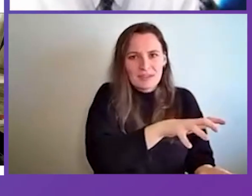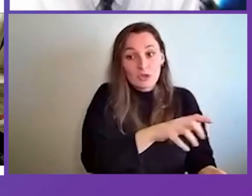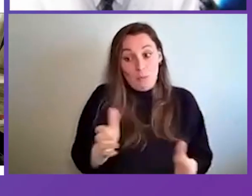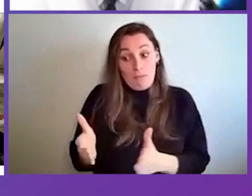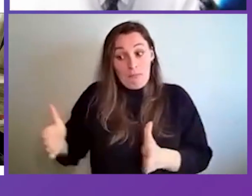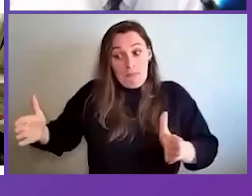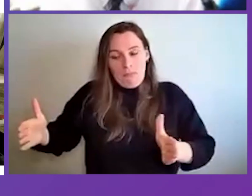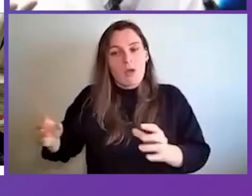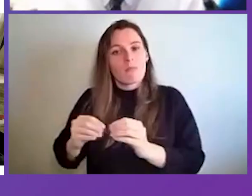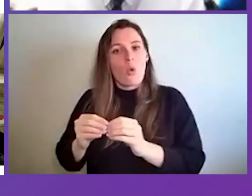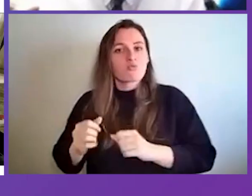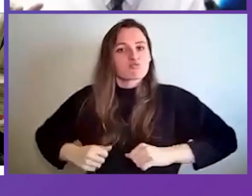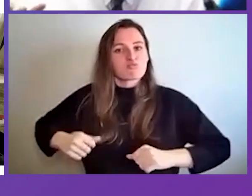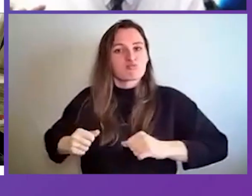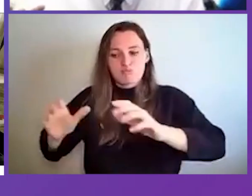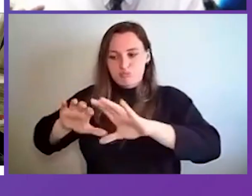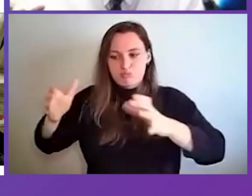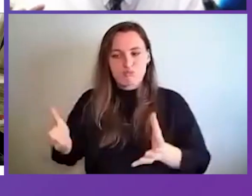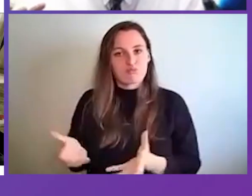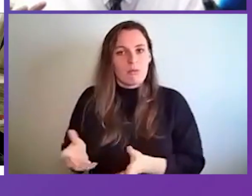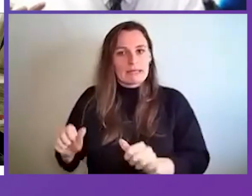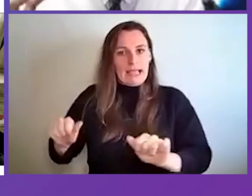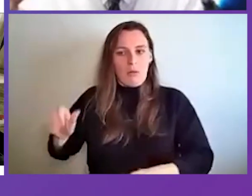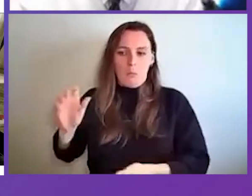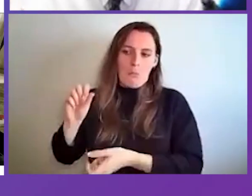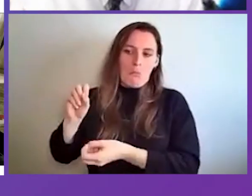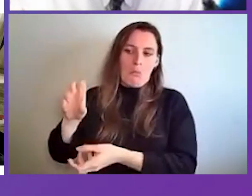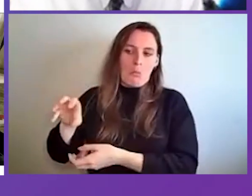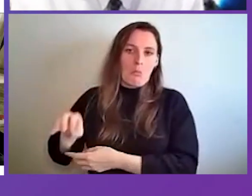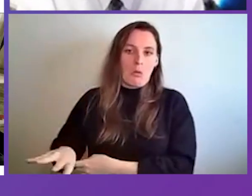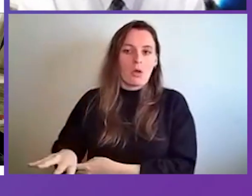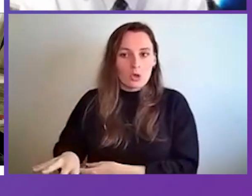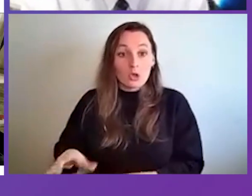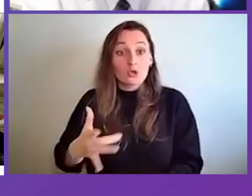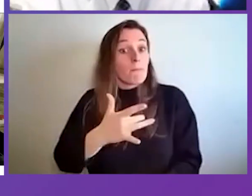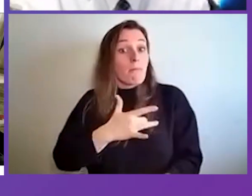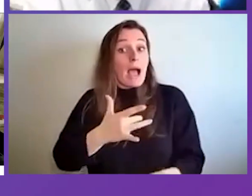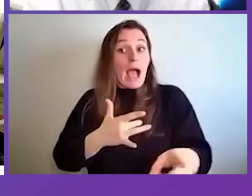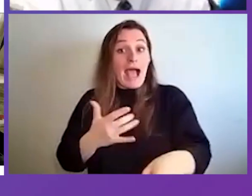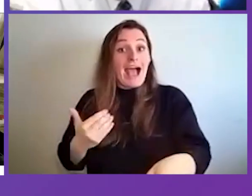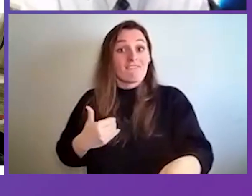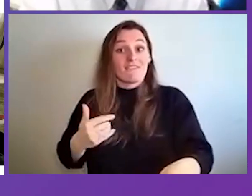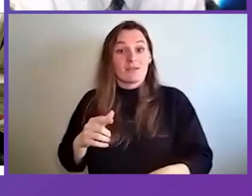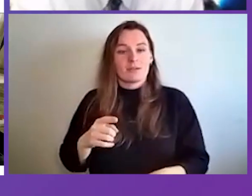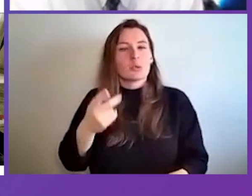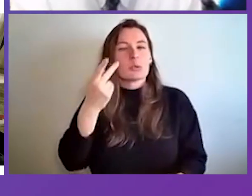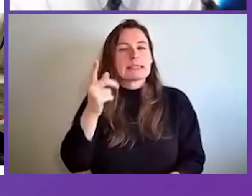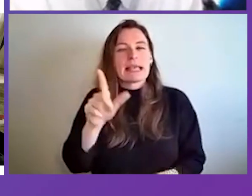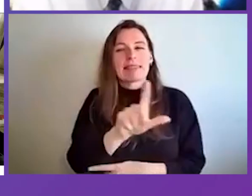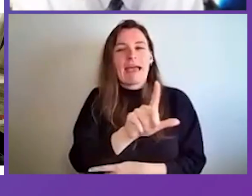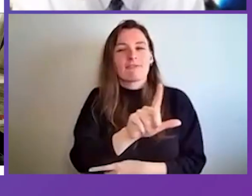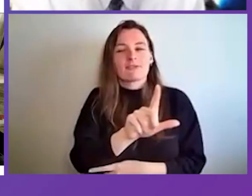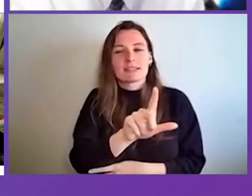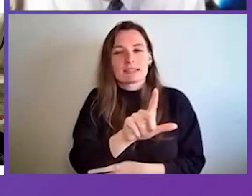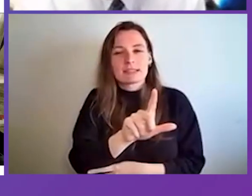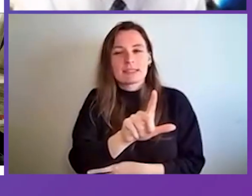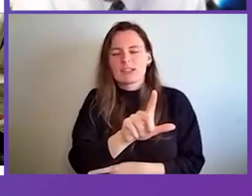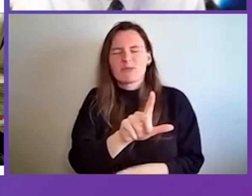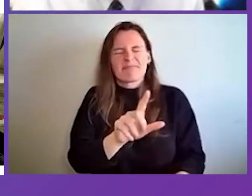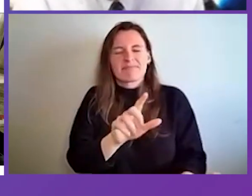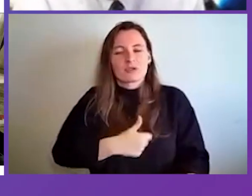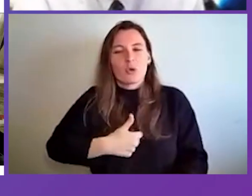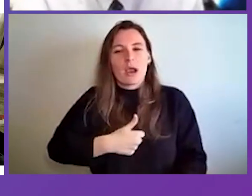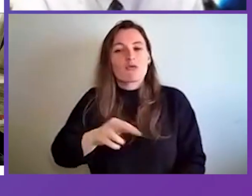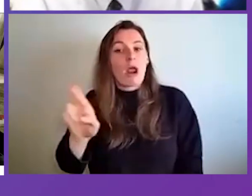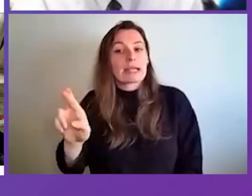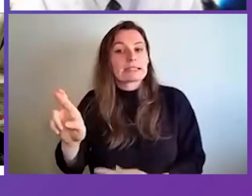put wheelchairs, normally they would go into a container like the one you see on the top left, or on the left, sorry, on the right side of the